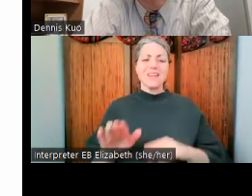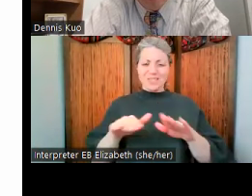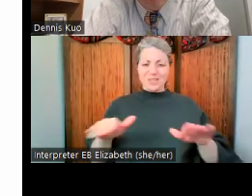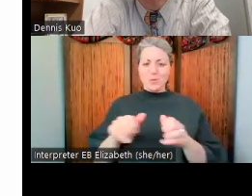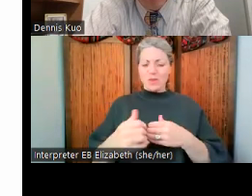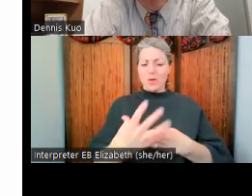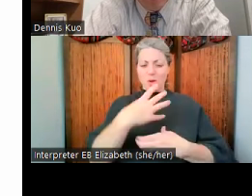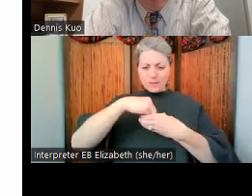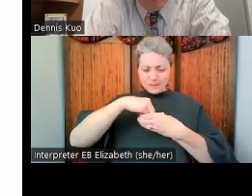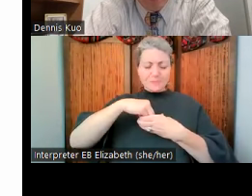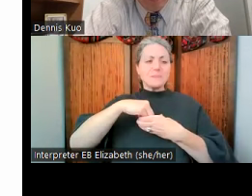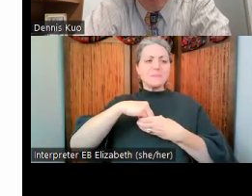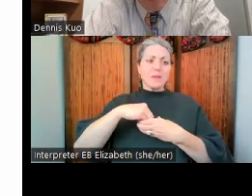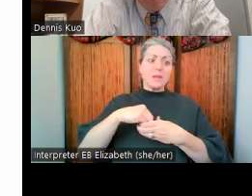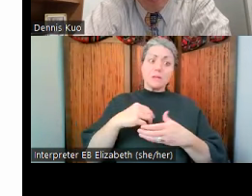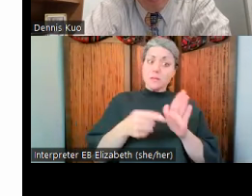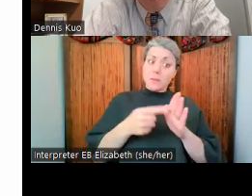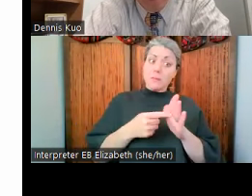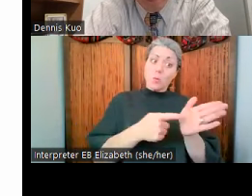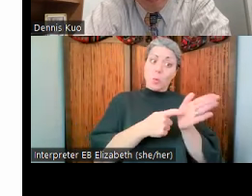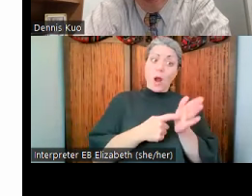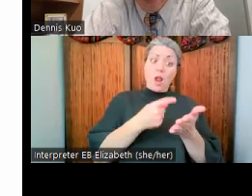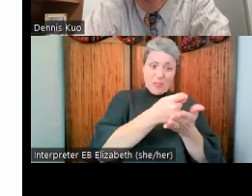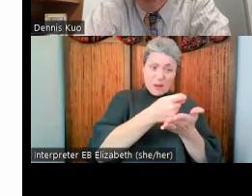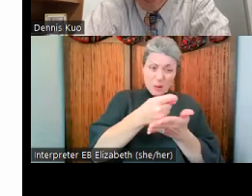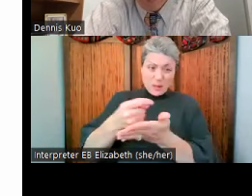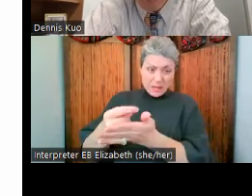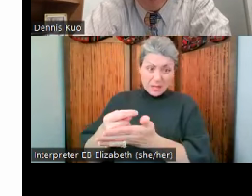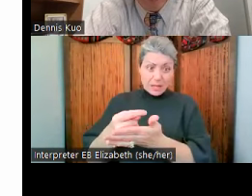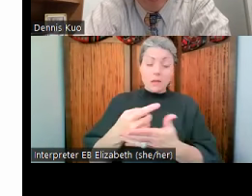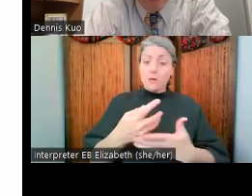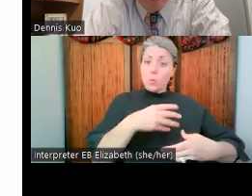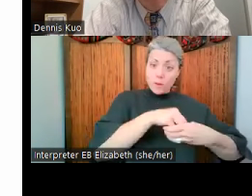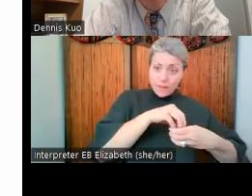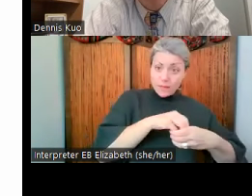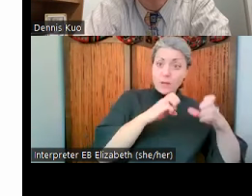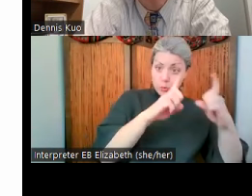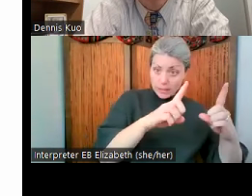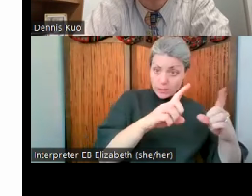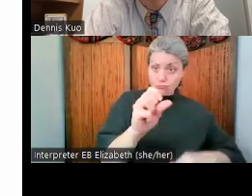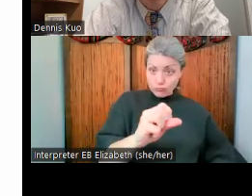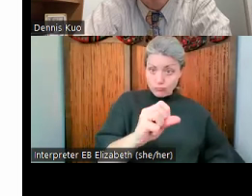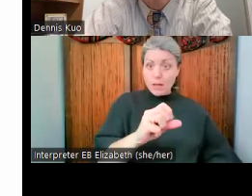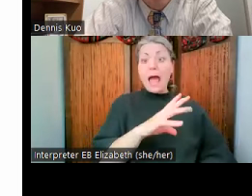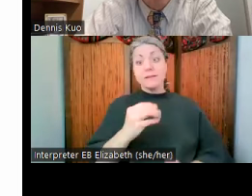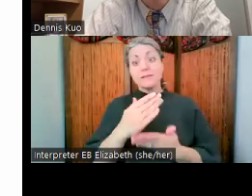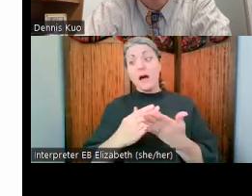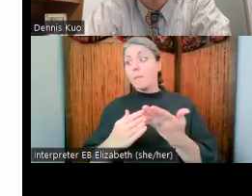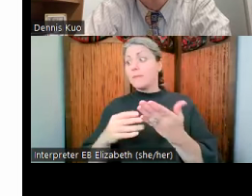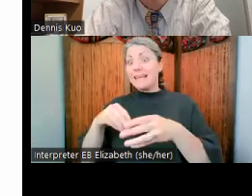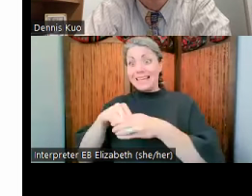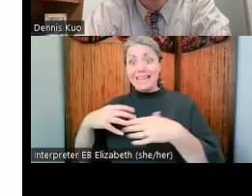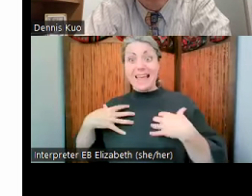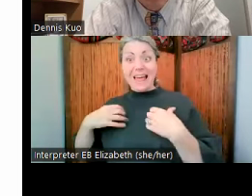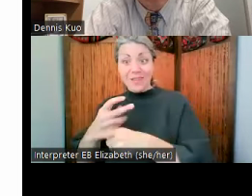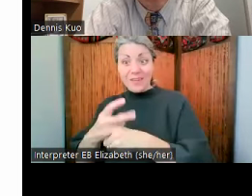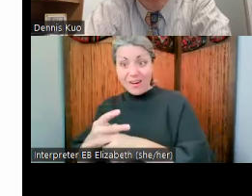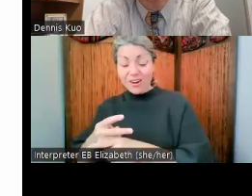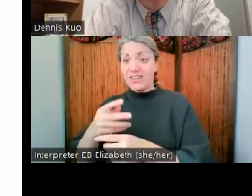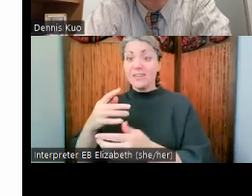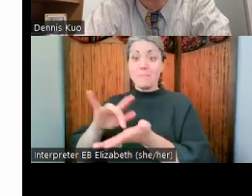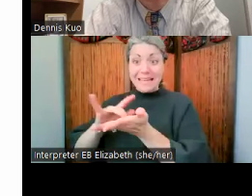therapies and educational services, often found within the educational setting, and some have additional subspecialty care and medication